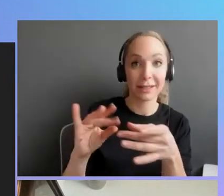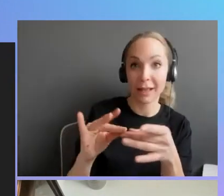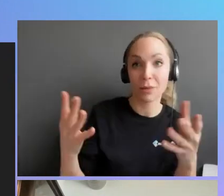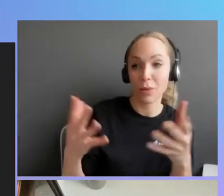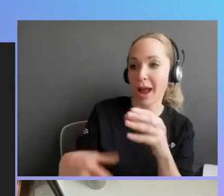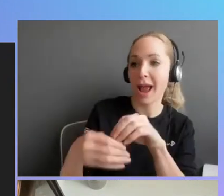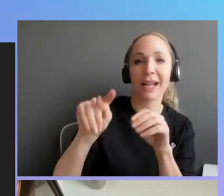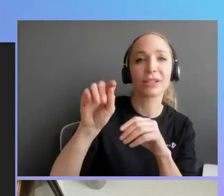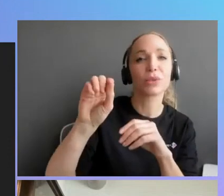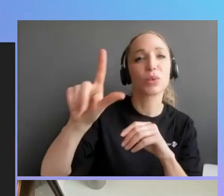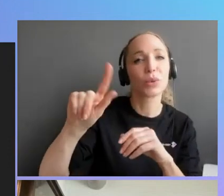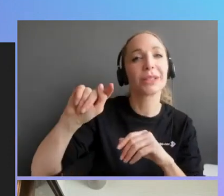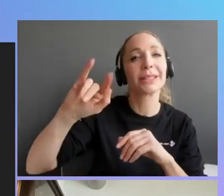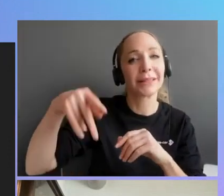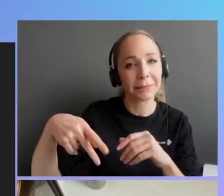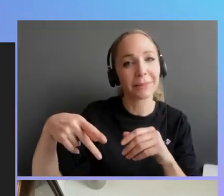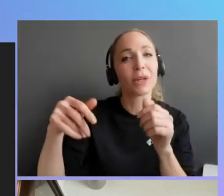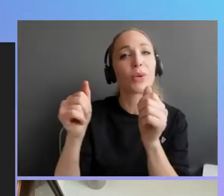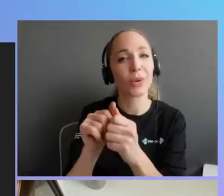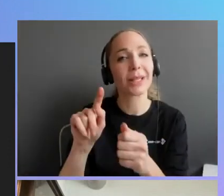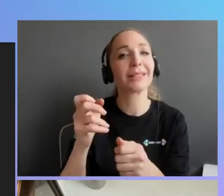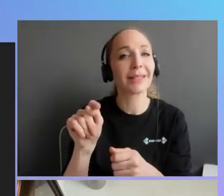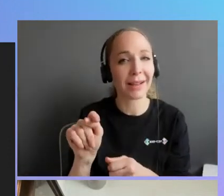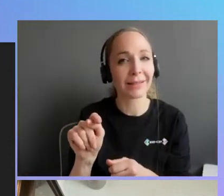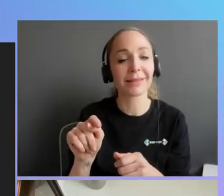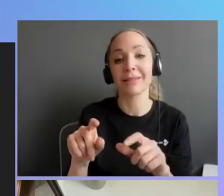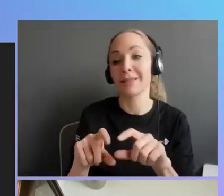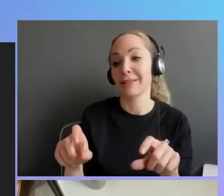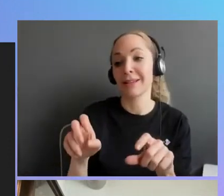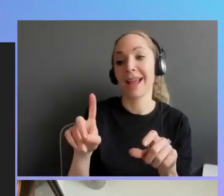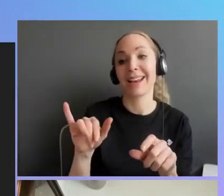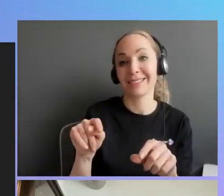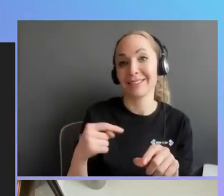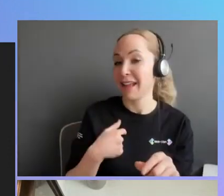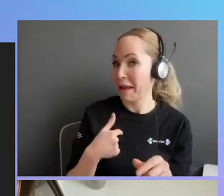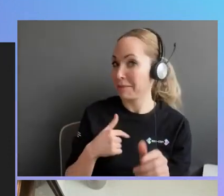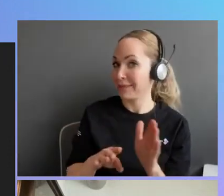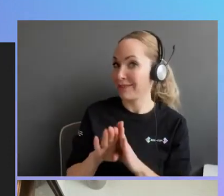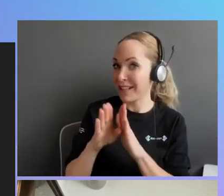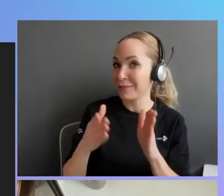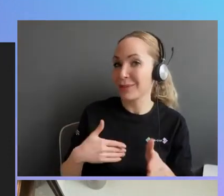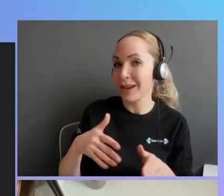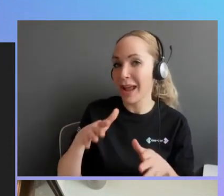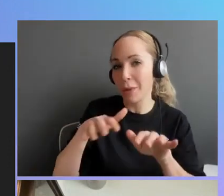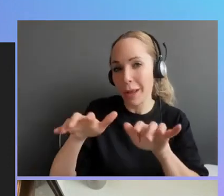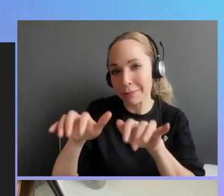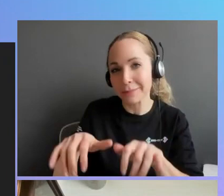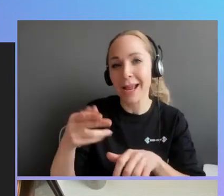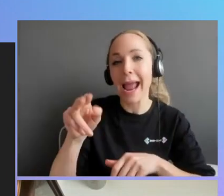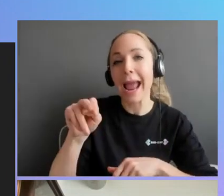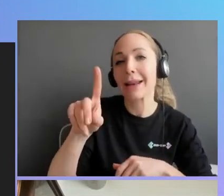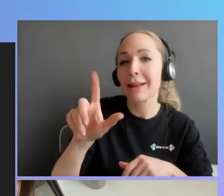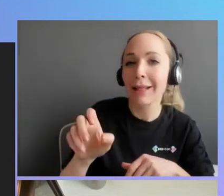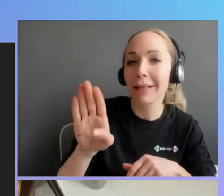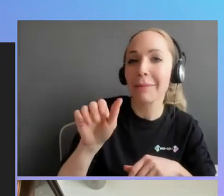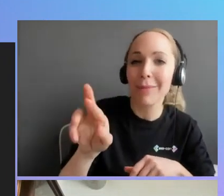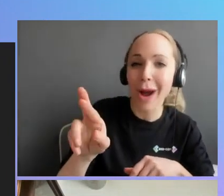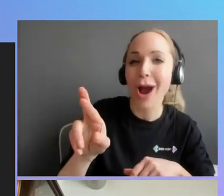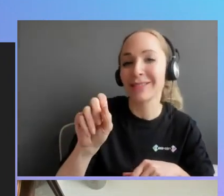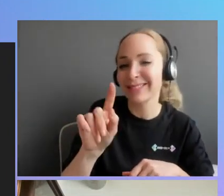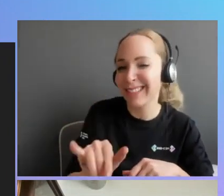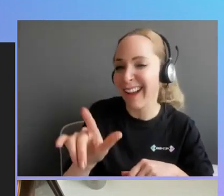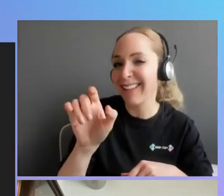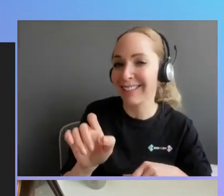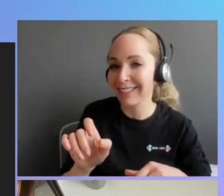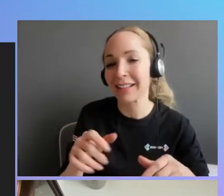some quotes in the text, edit, and then since I'm a developer, I'll write it out in handlebar style notation, but you should get the point.